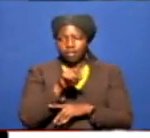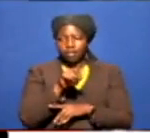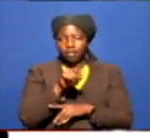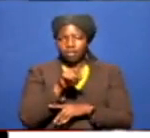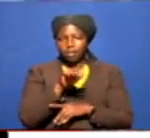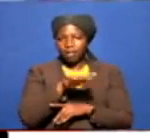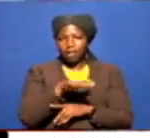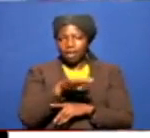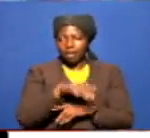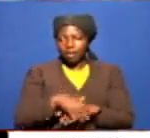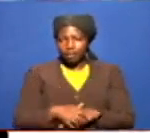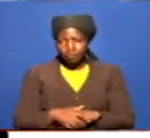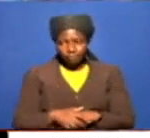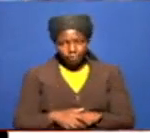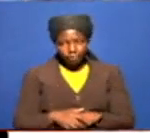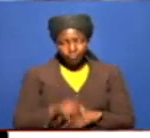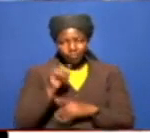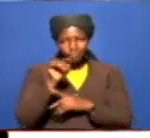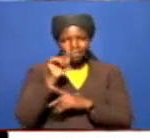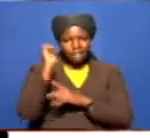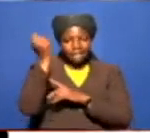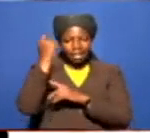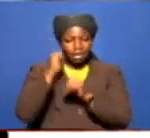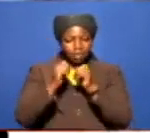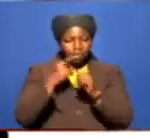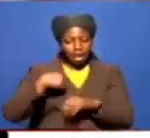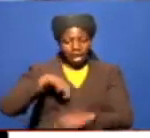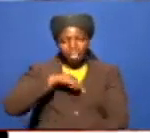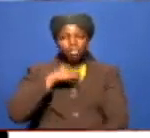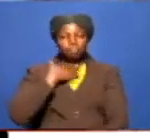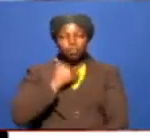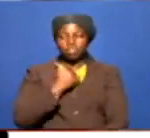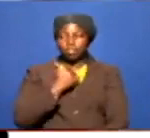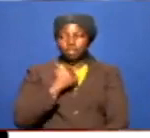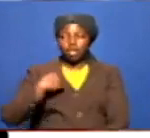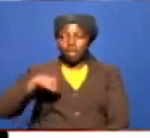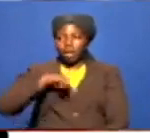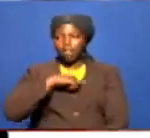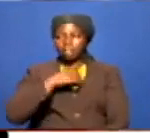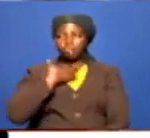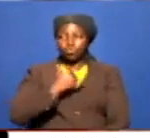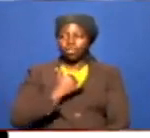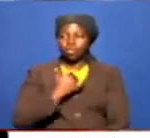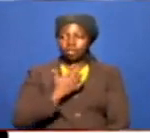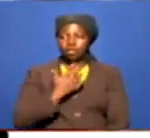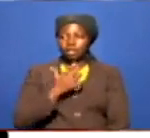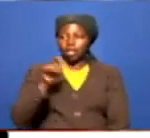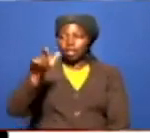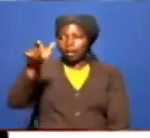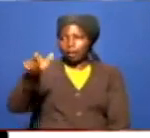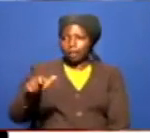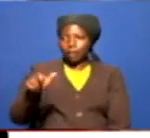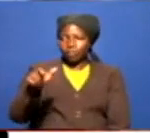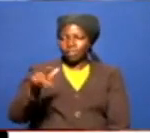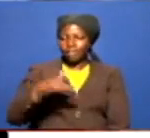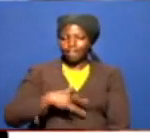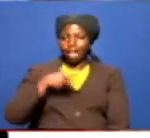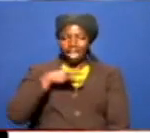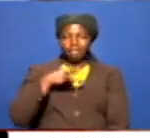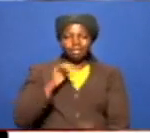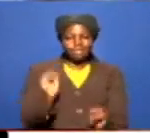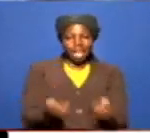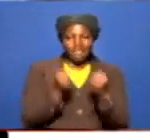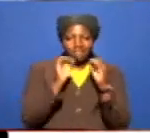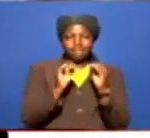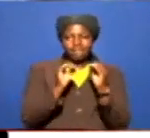That's the very kind we want. We don't want somebody to feel insecure in